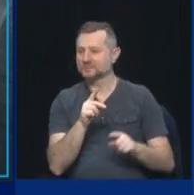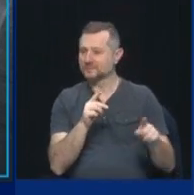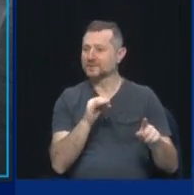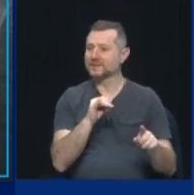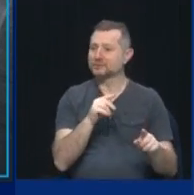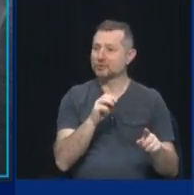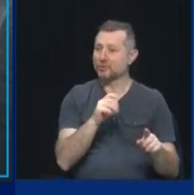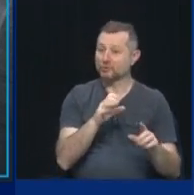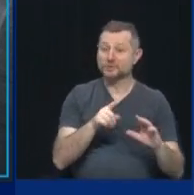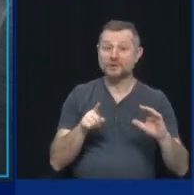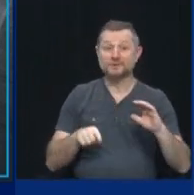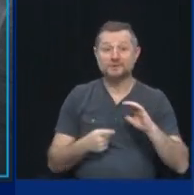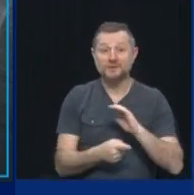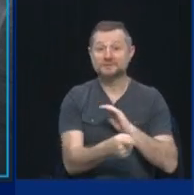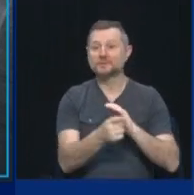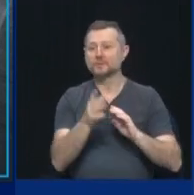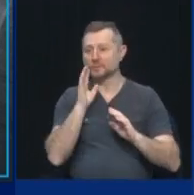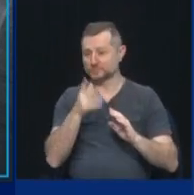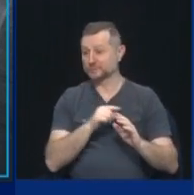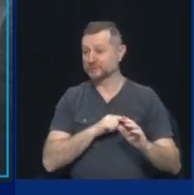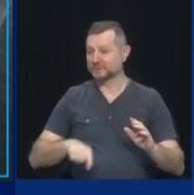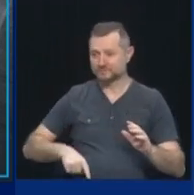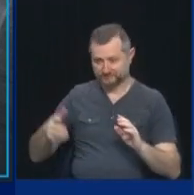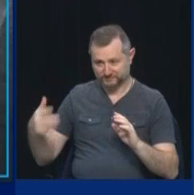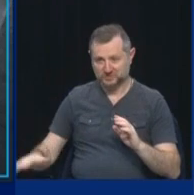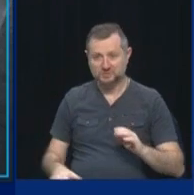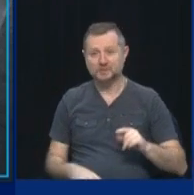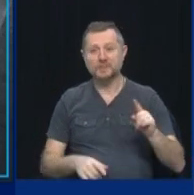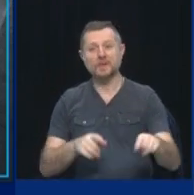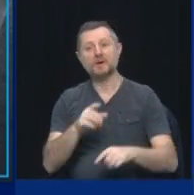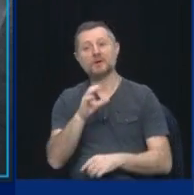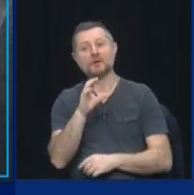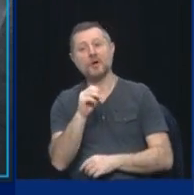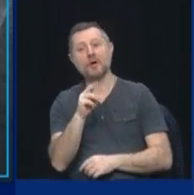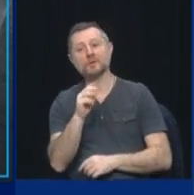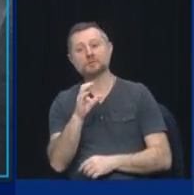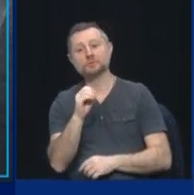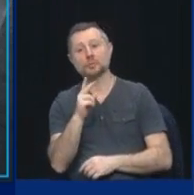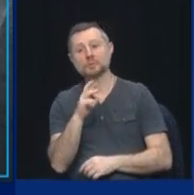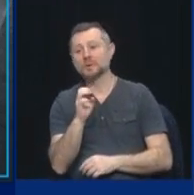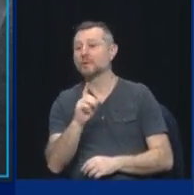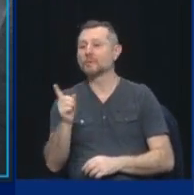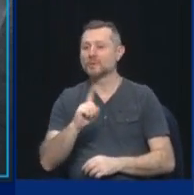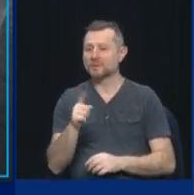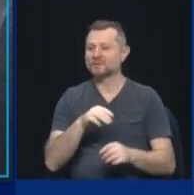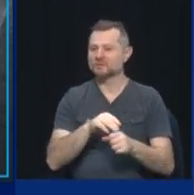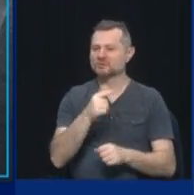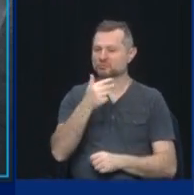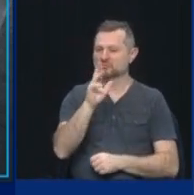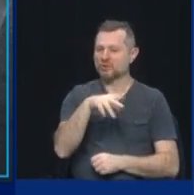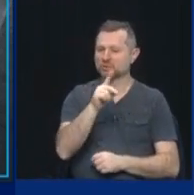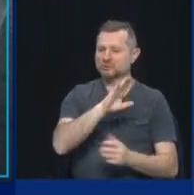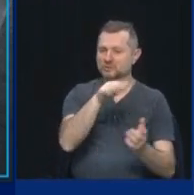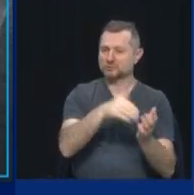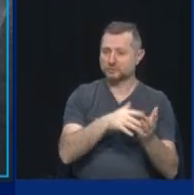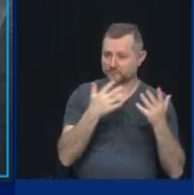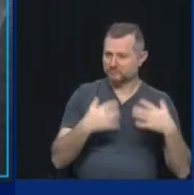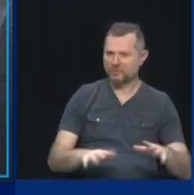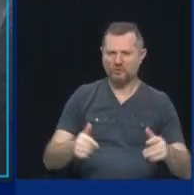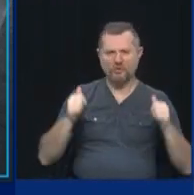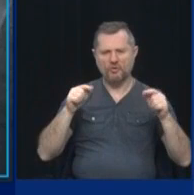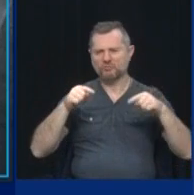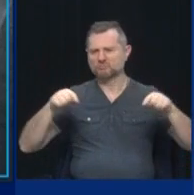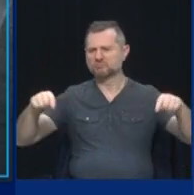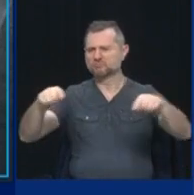Queens, the concourses at Grand Central, all the construction is